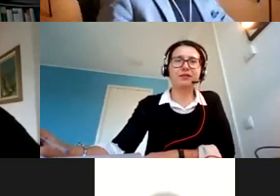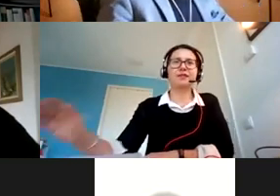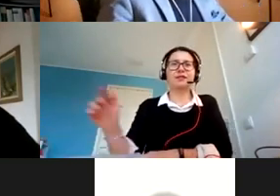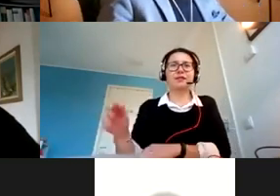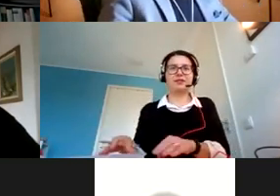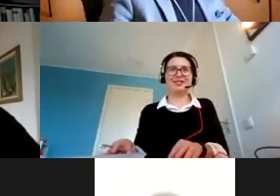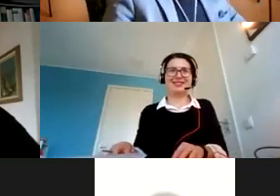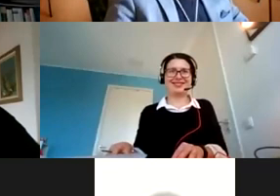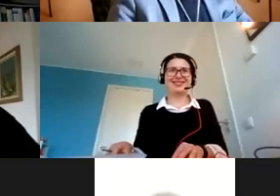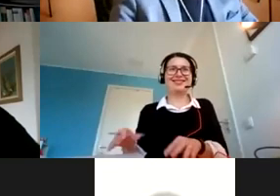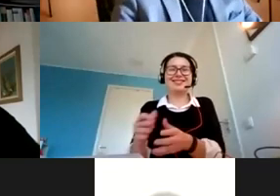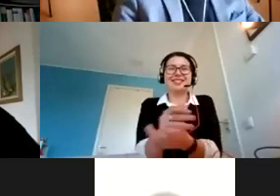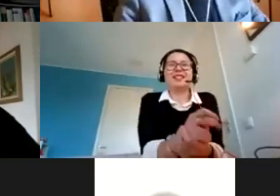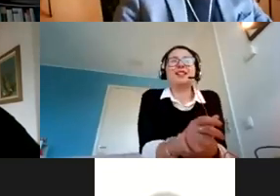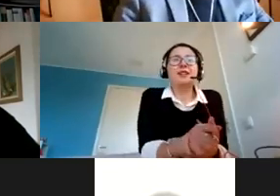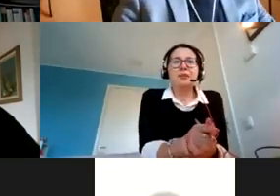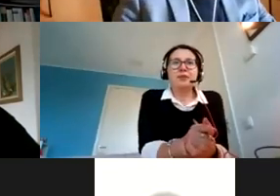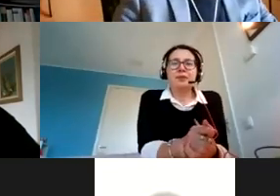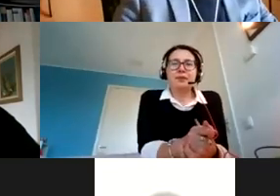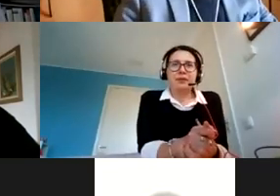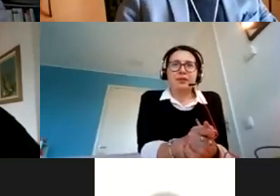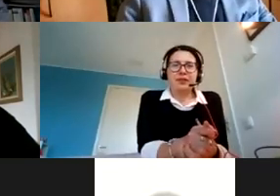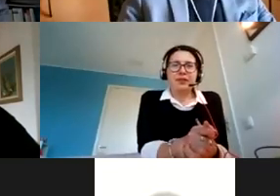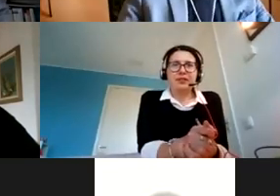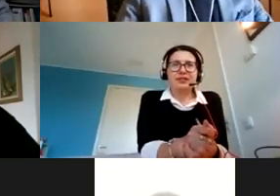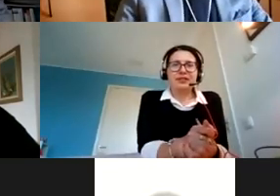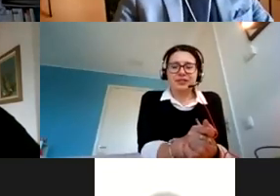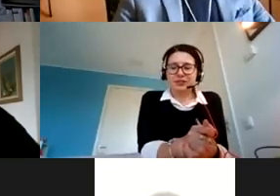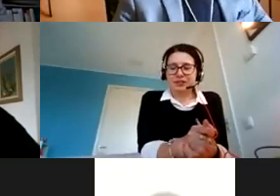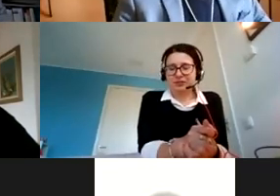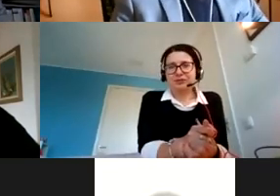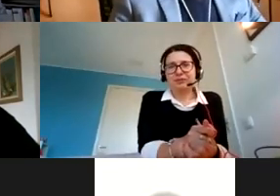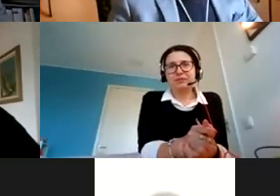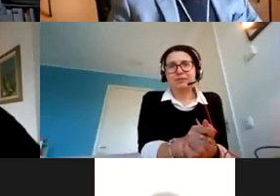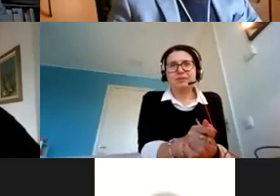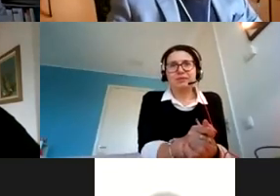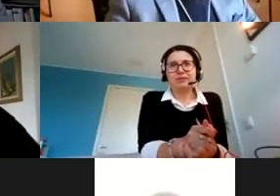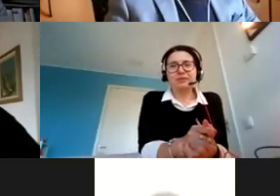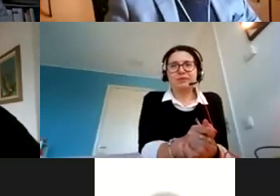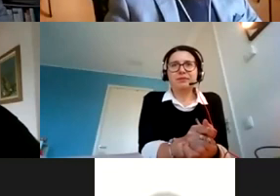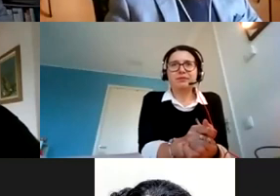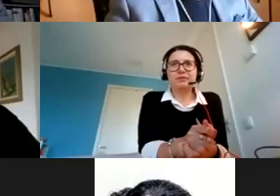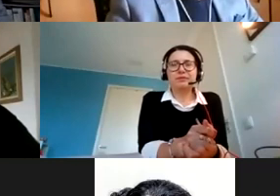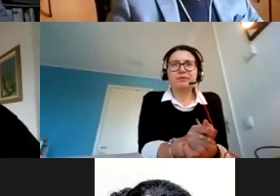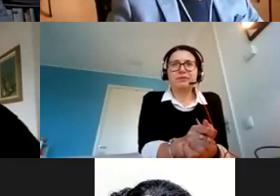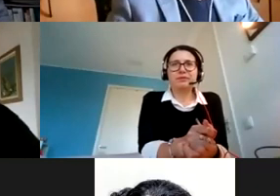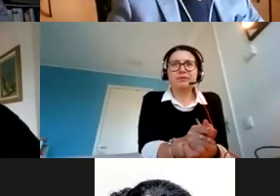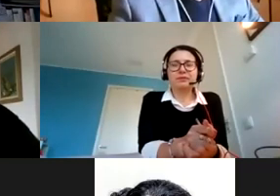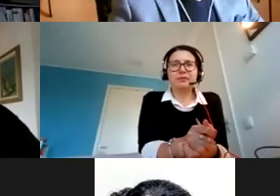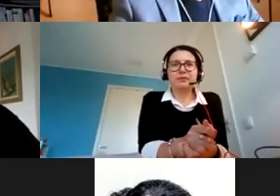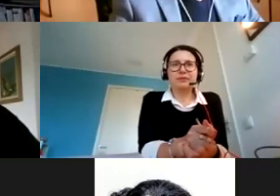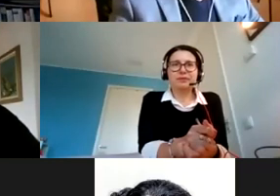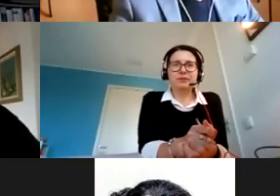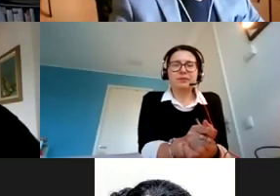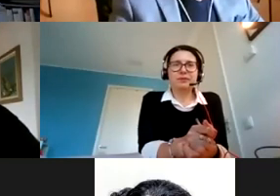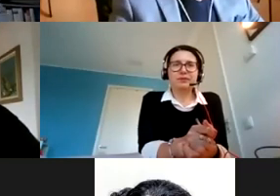So, here am I. Thank you, Maddalena, for your kind introduction. And also, let me, first of all, thank